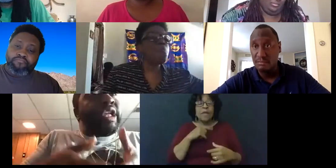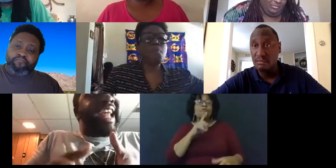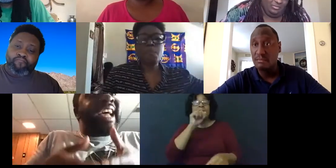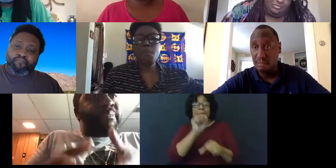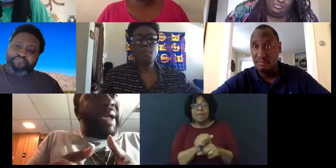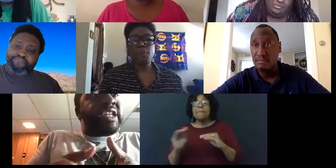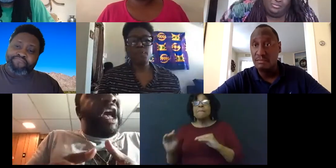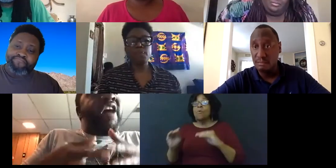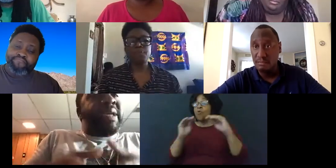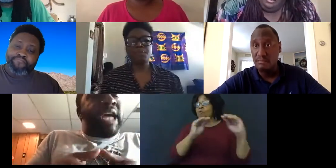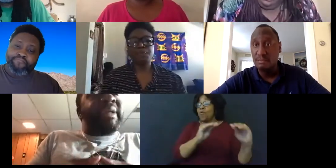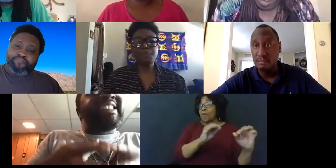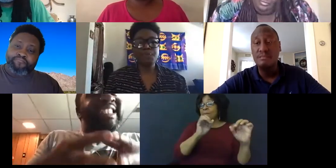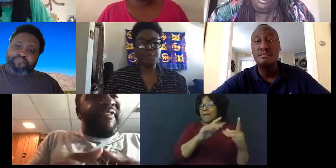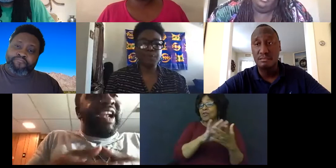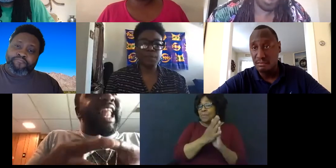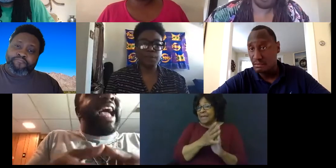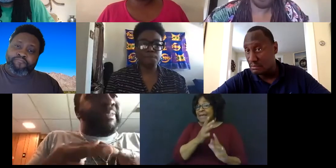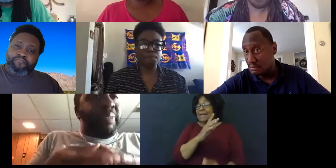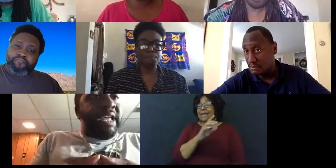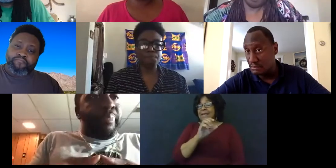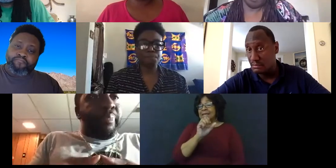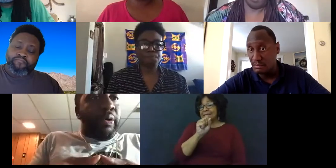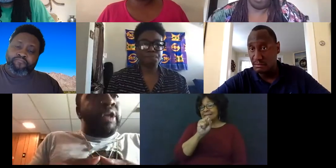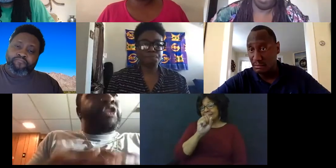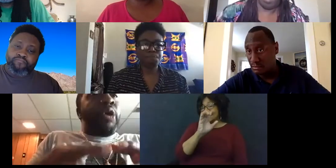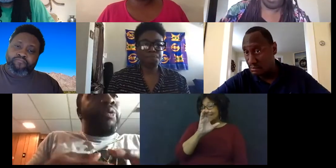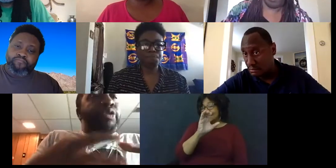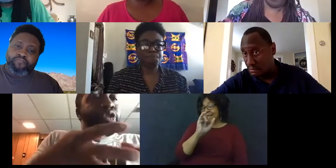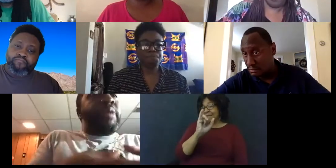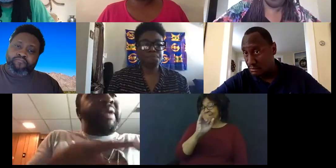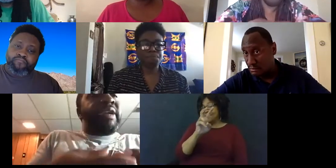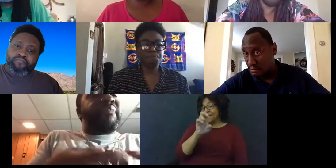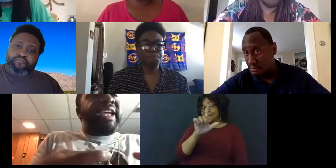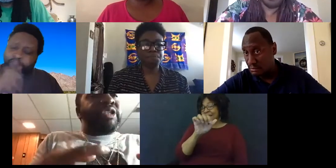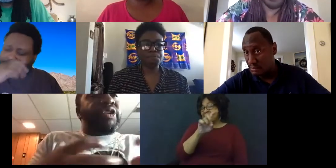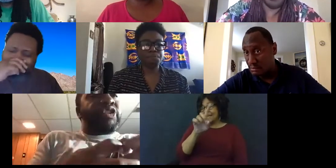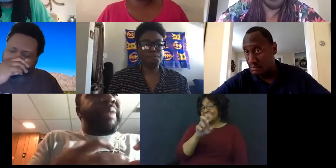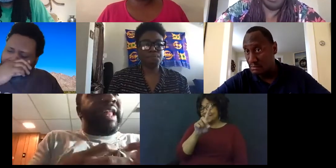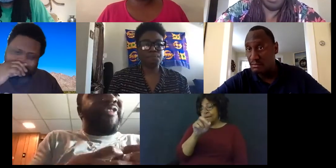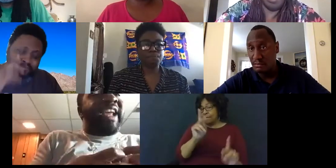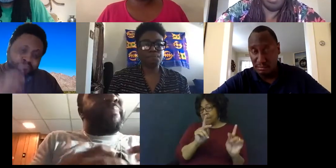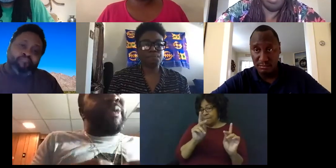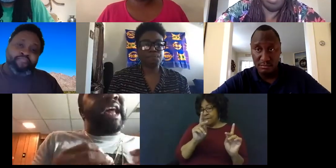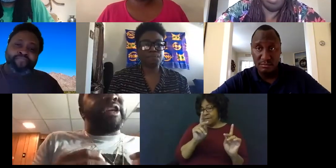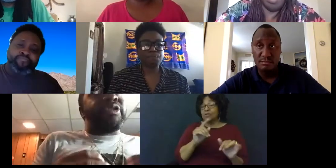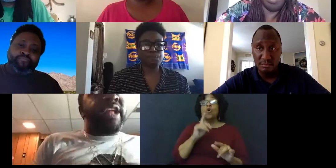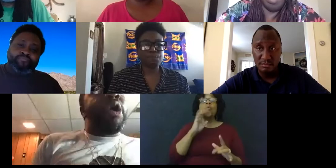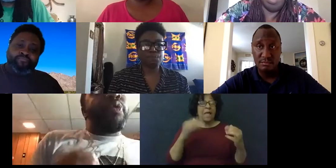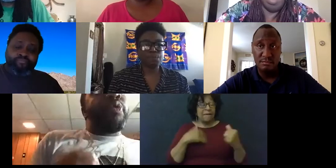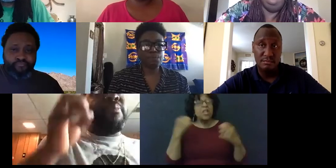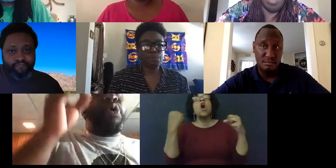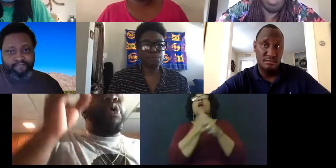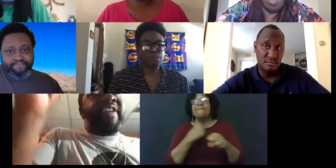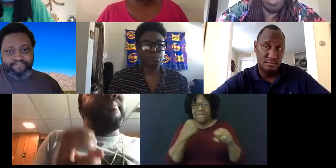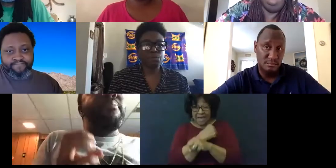moving into that space of becoming civilized people. So there's going to be some things where there's going to be a lot of fighting, but we got to understand